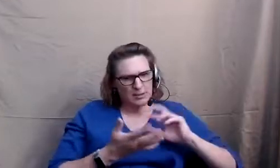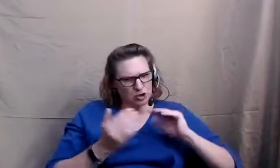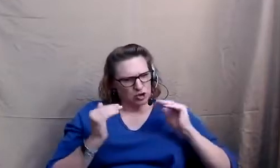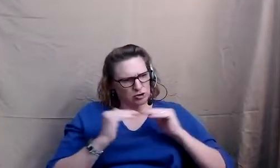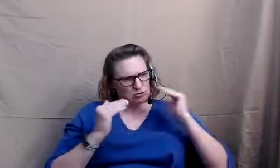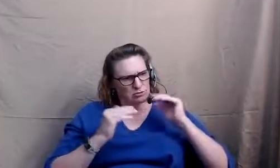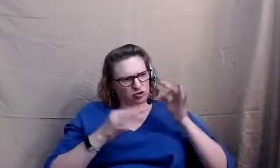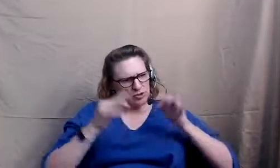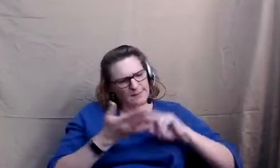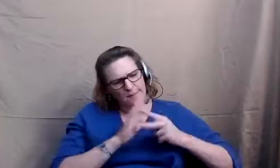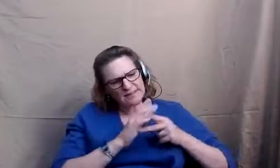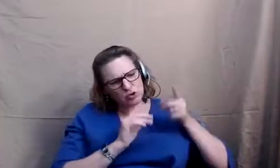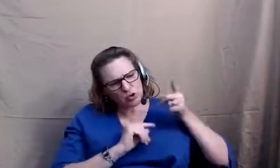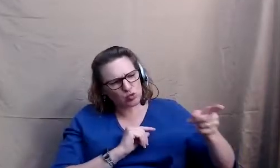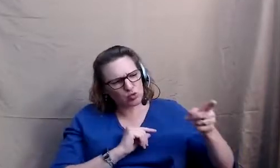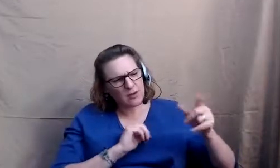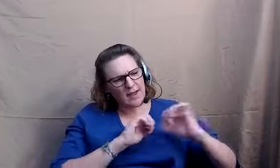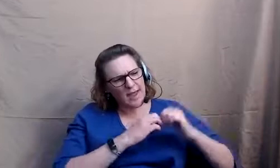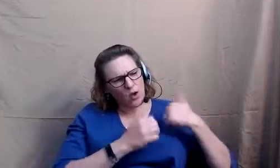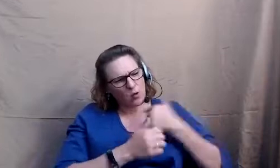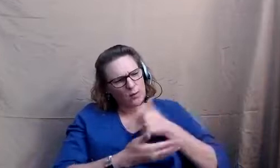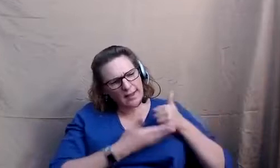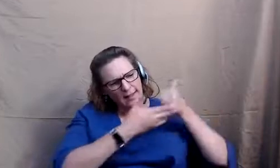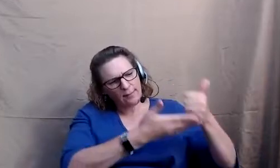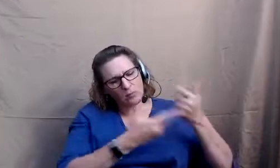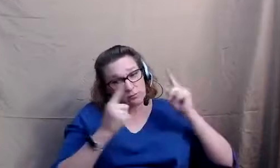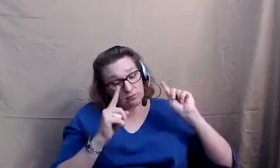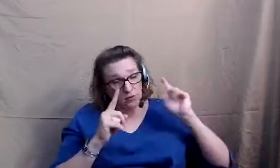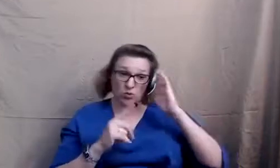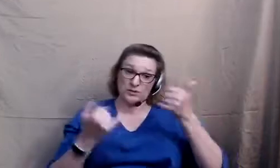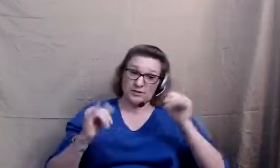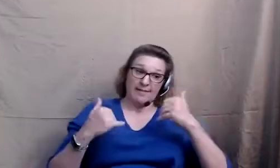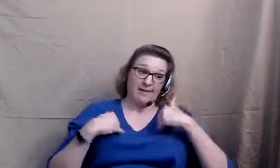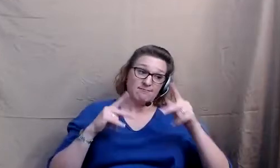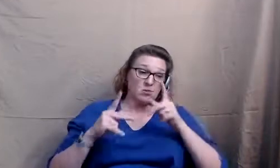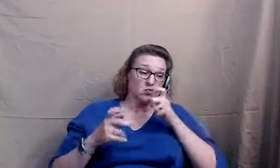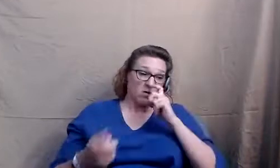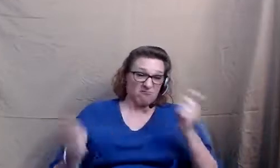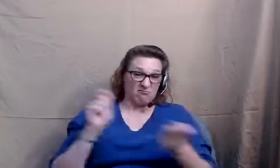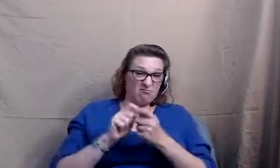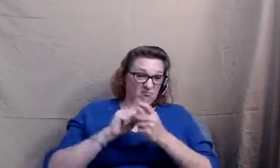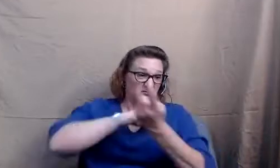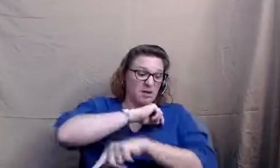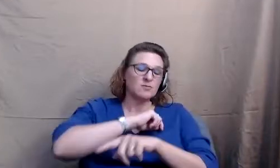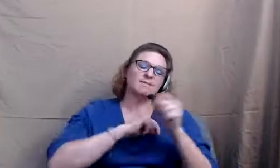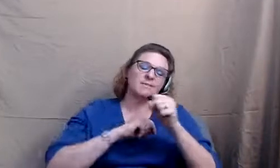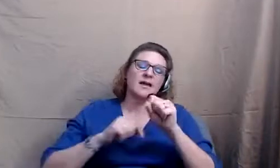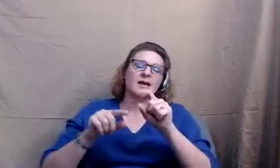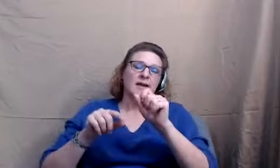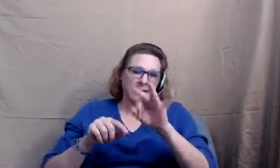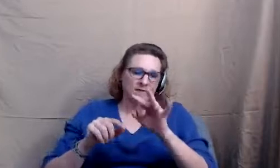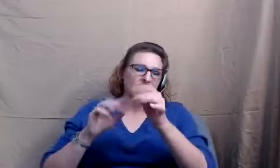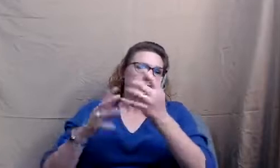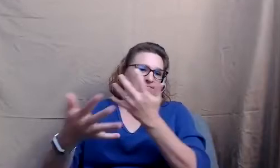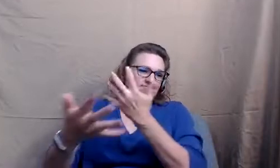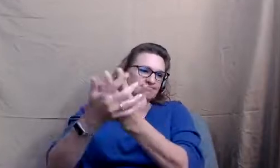to you, and how do we help you get there? Are there still going to be people who want retributive punishment? As long as the carceral system exists and